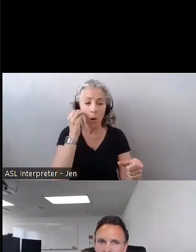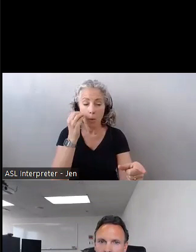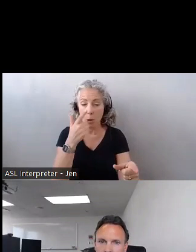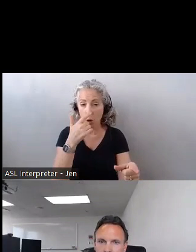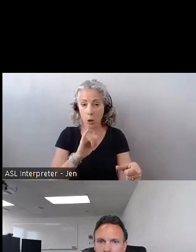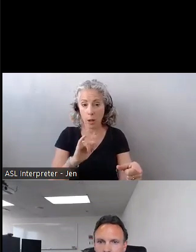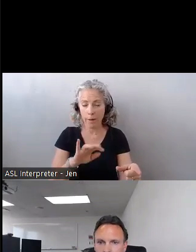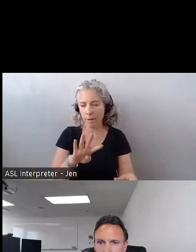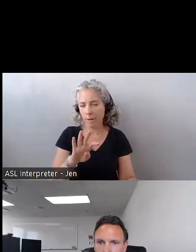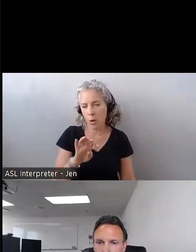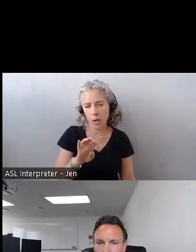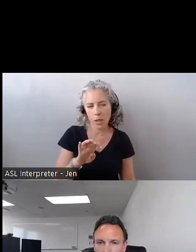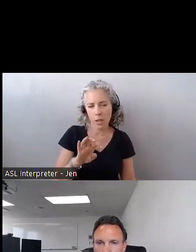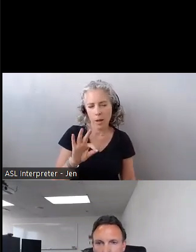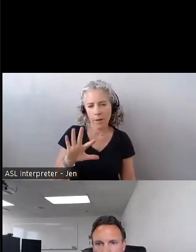a